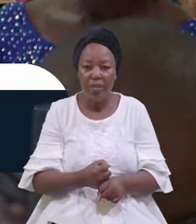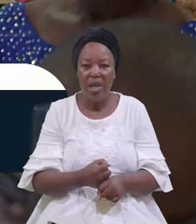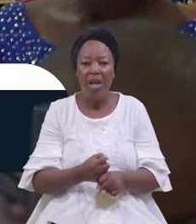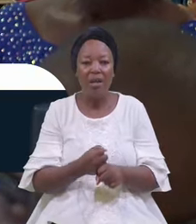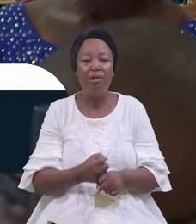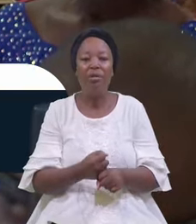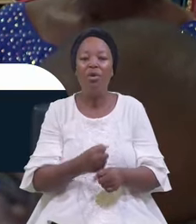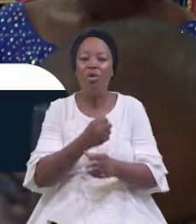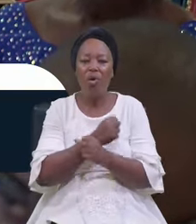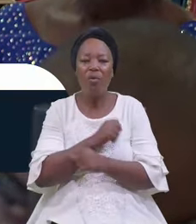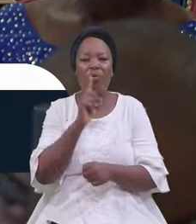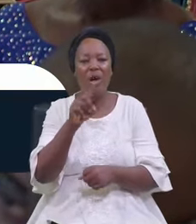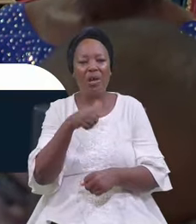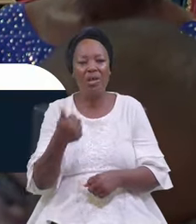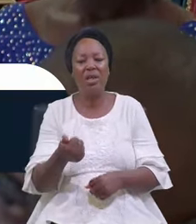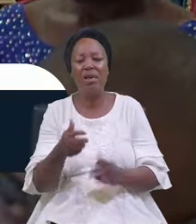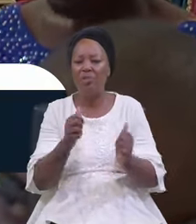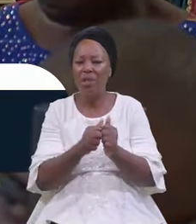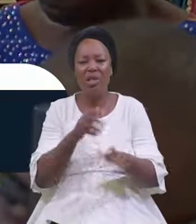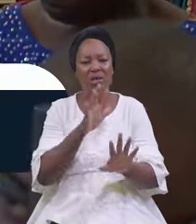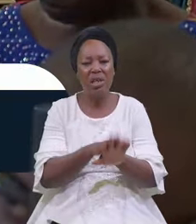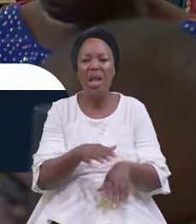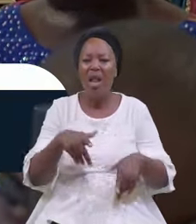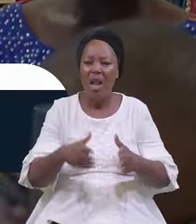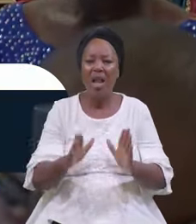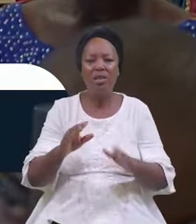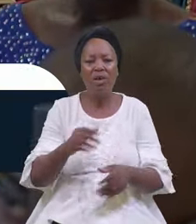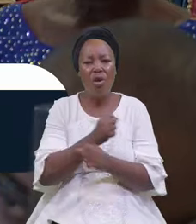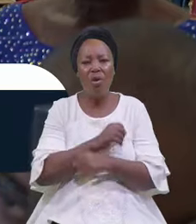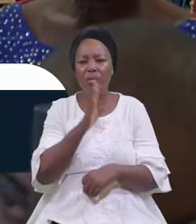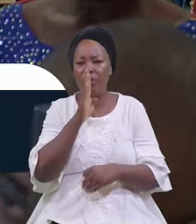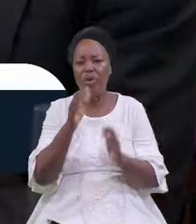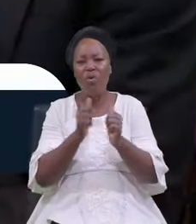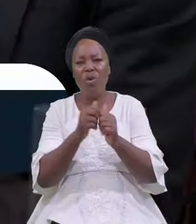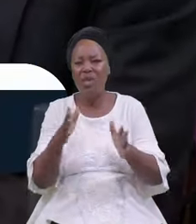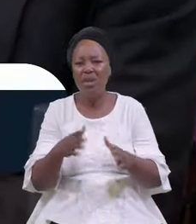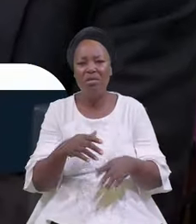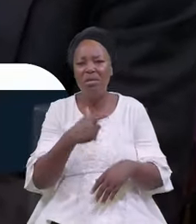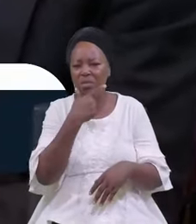without hypocrisy. Let love be without pretense.